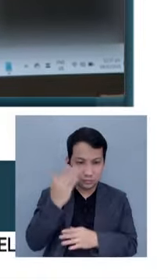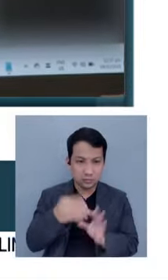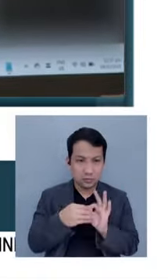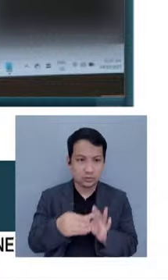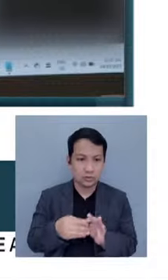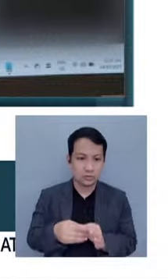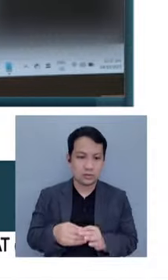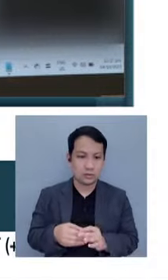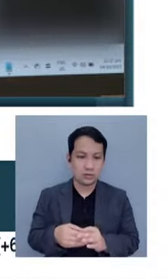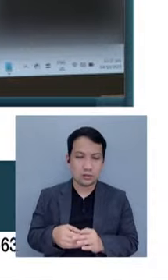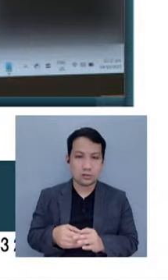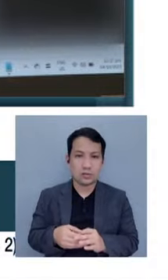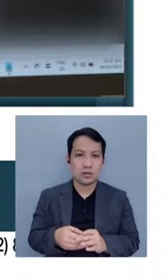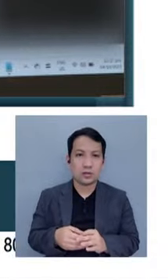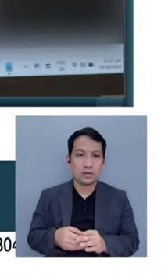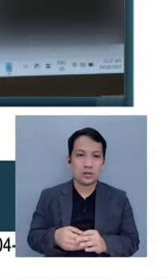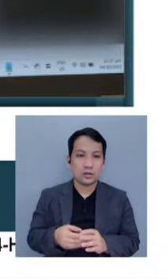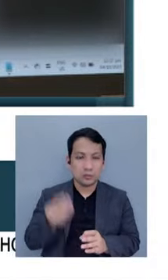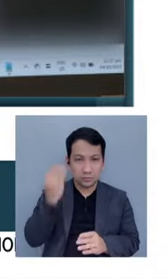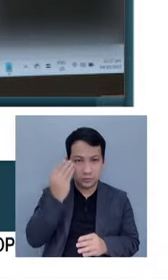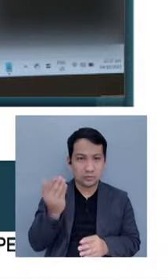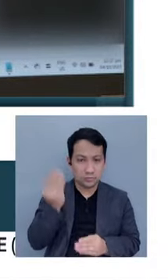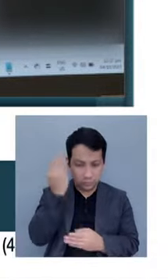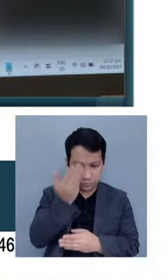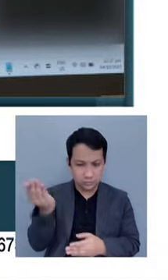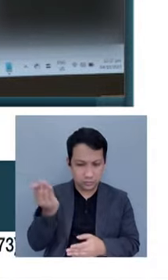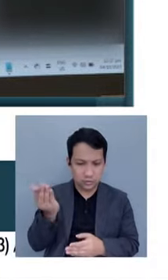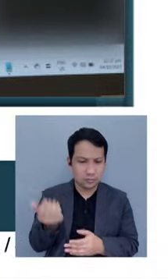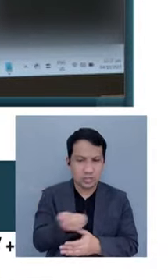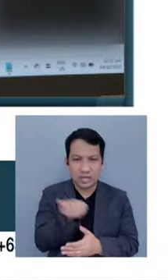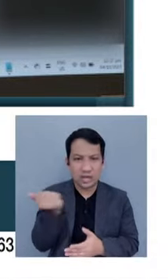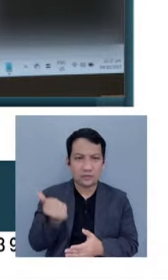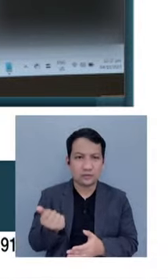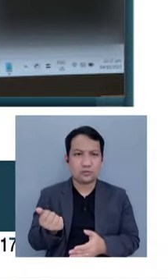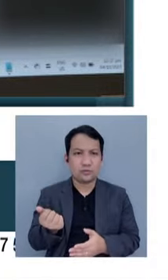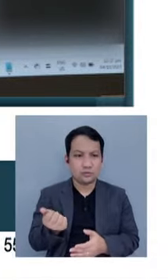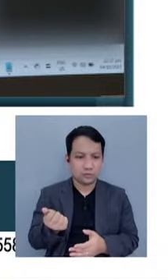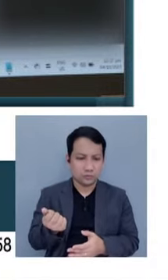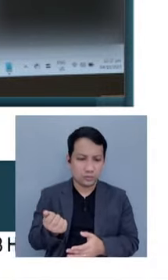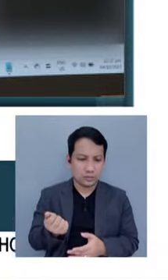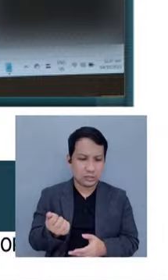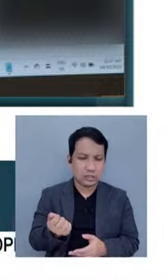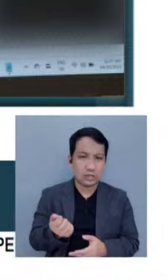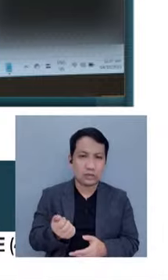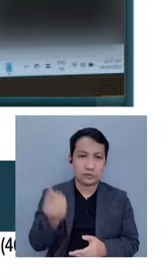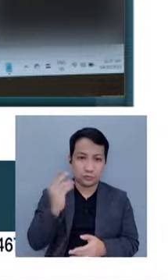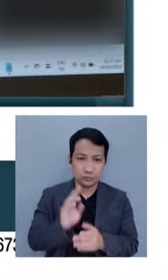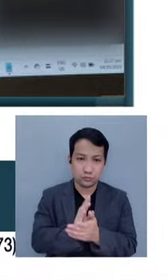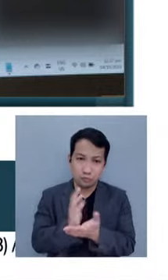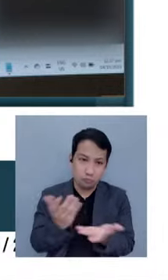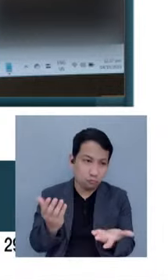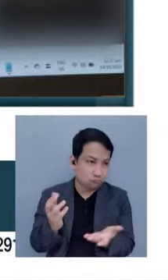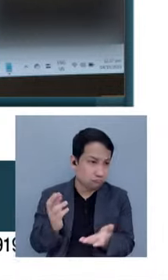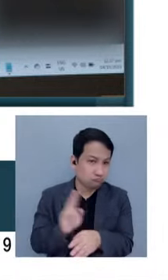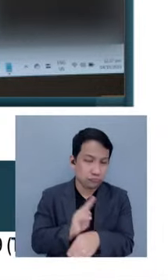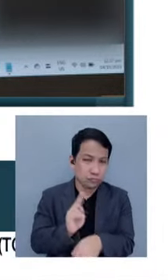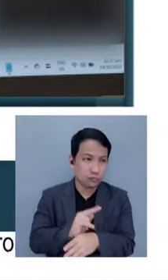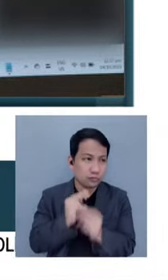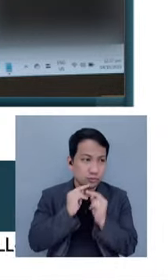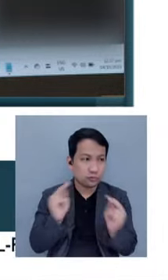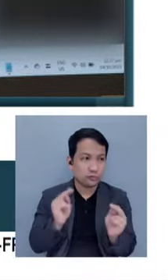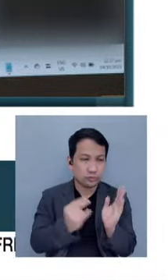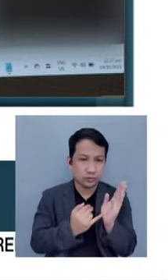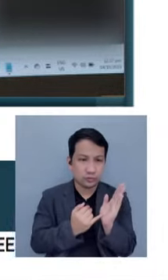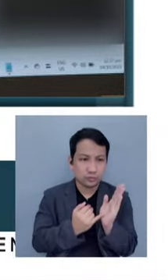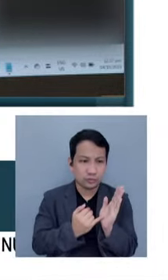no? Let's give the public an alternative, saying that true news or news with integrity comes with a